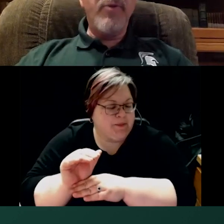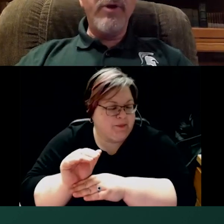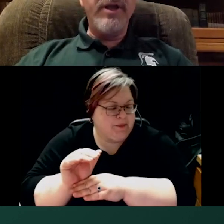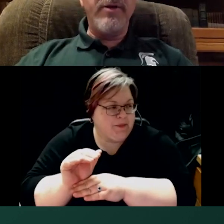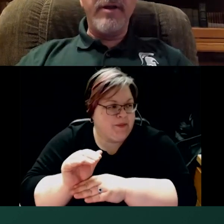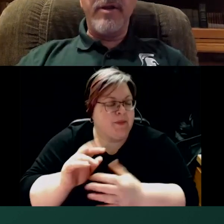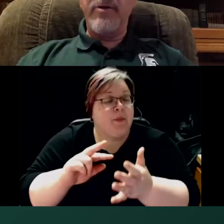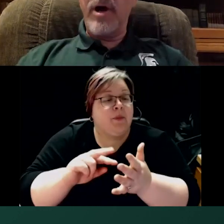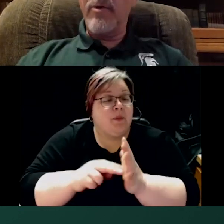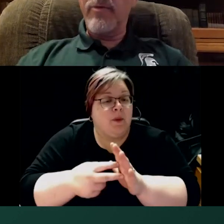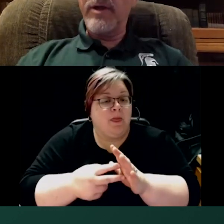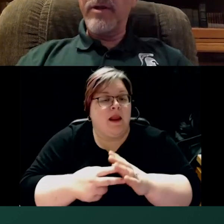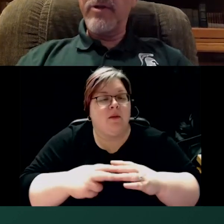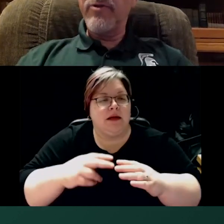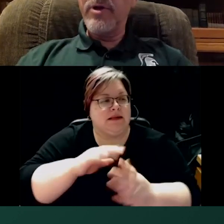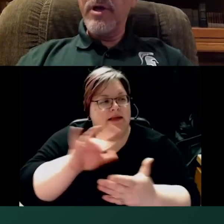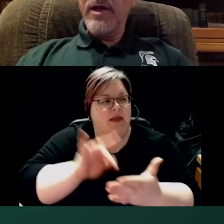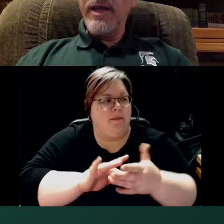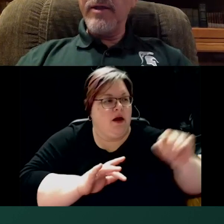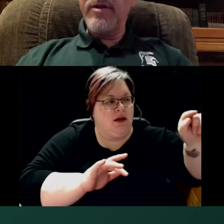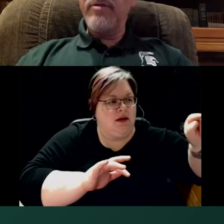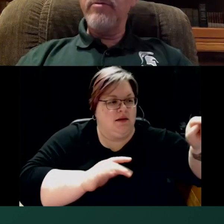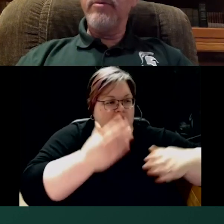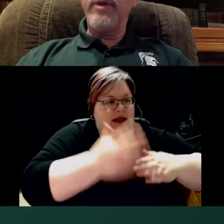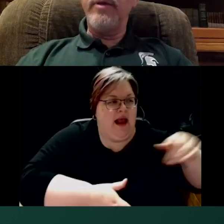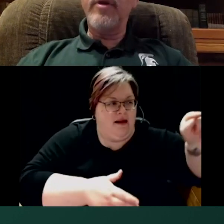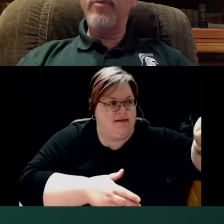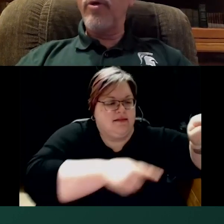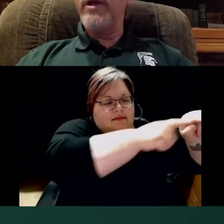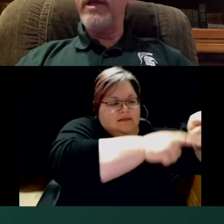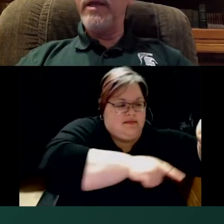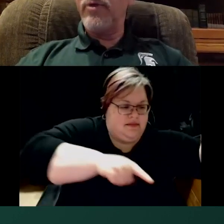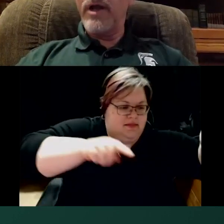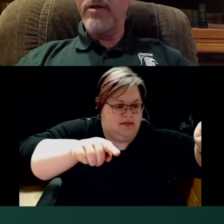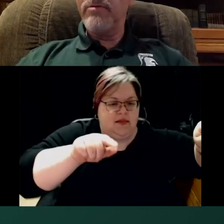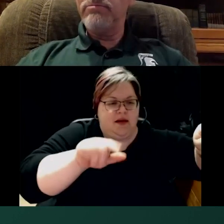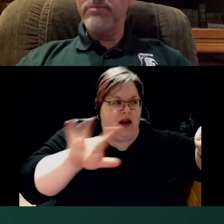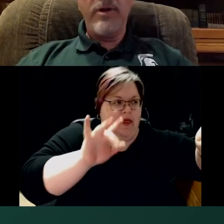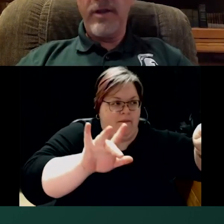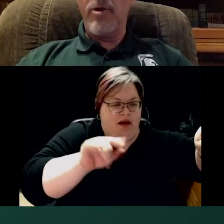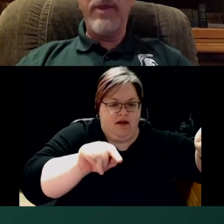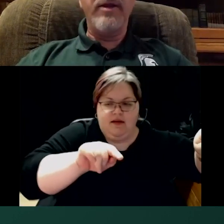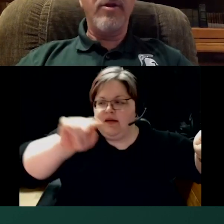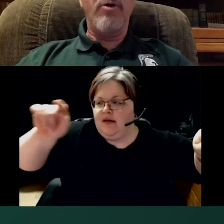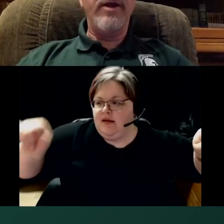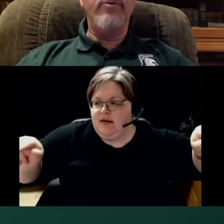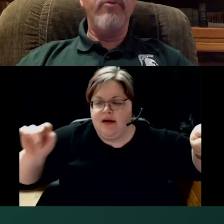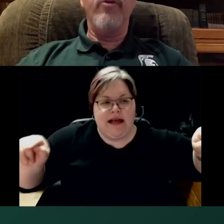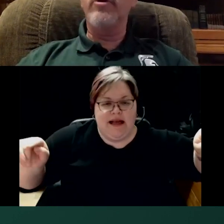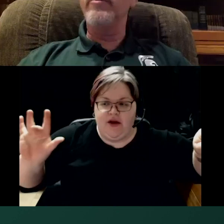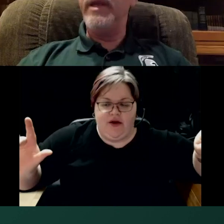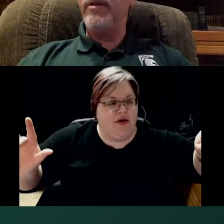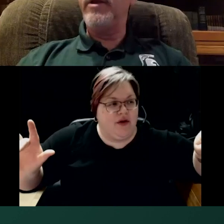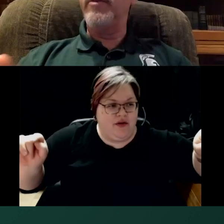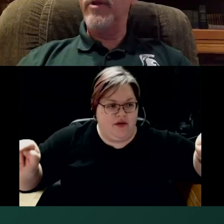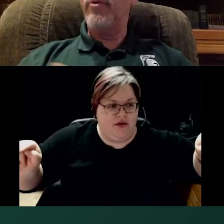this point here at 0 hours right ascension is the spring equinox. That's all that it's all that